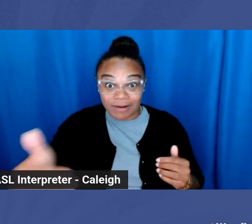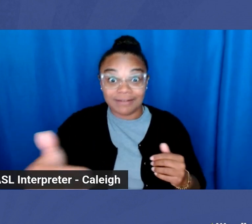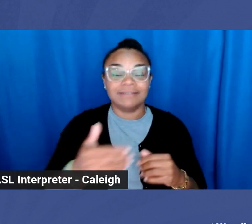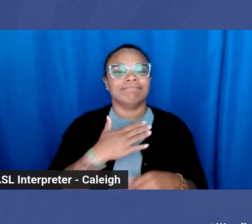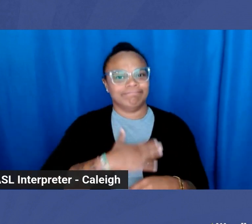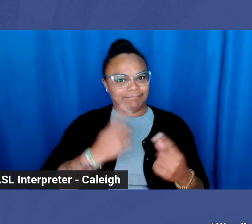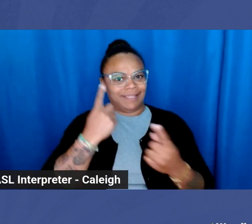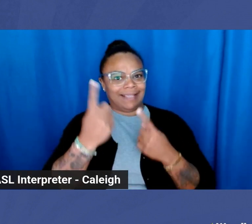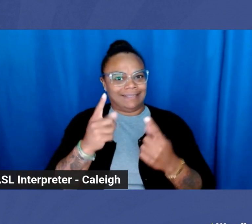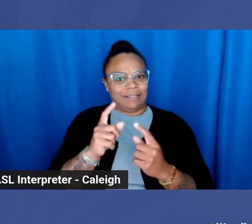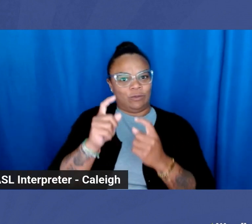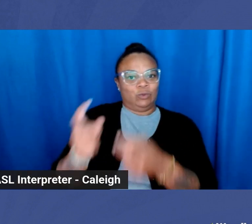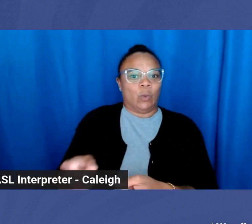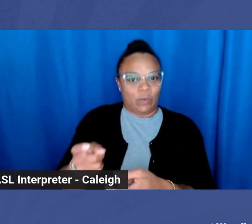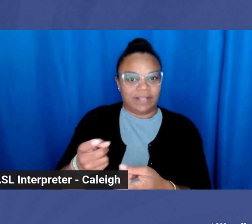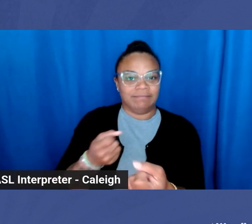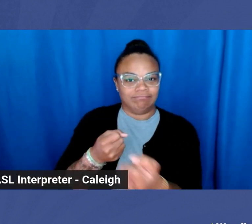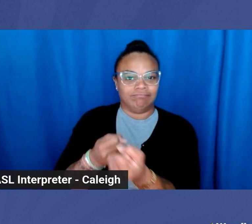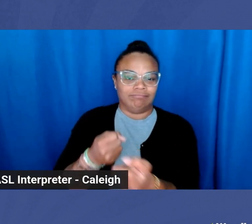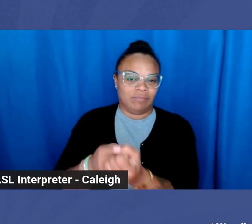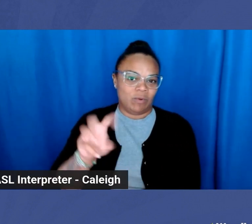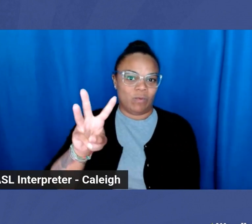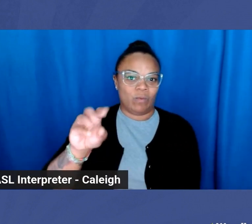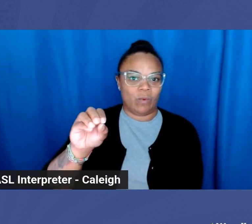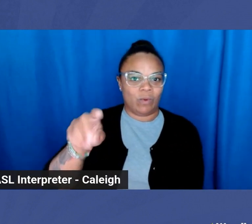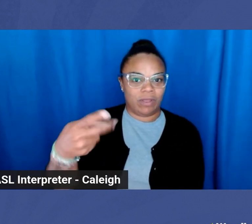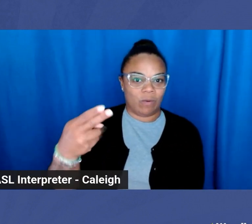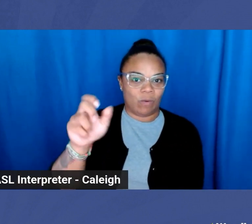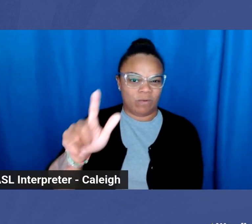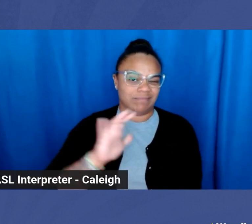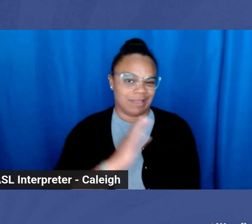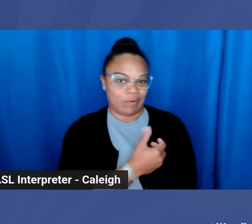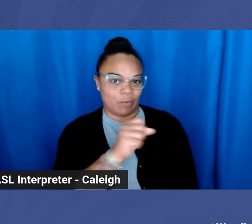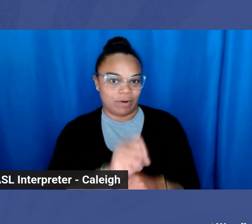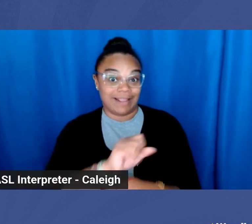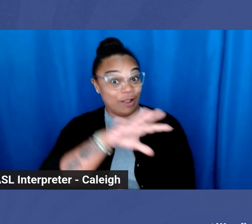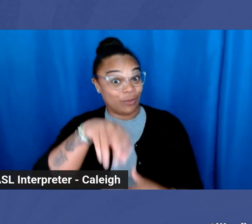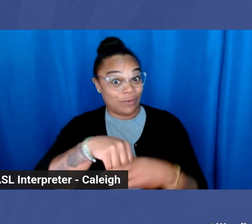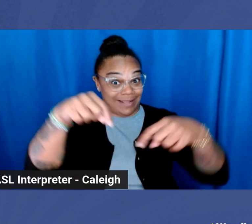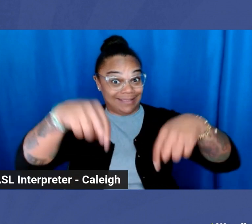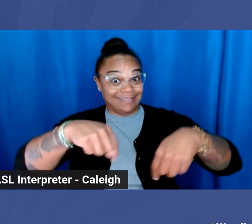consider donating to support Woodhull and the work that we do, including this